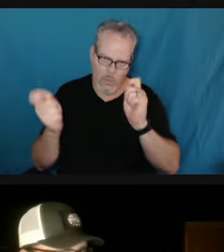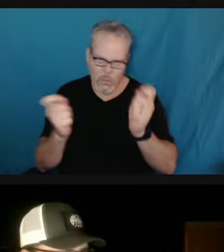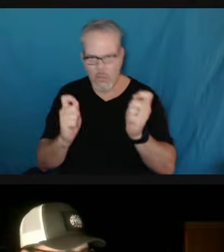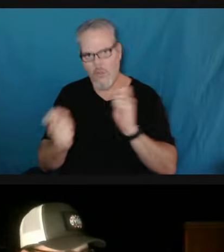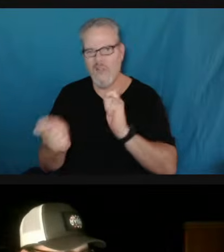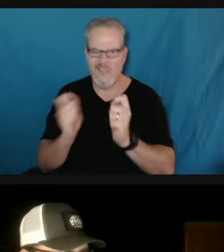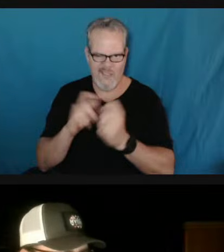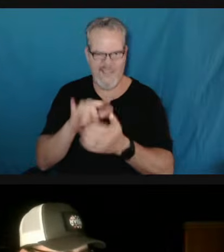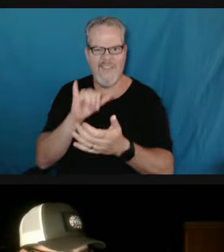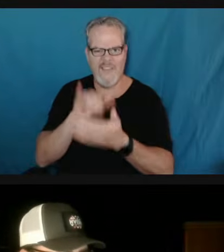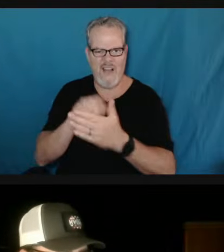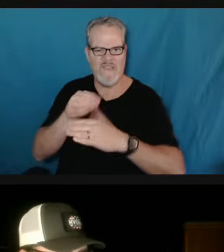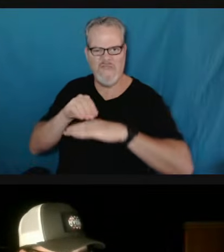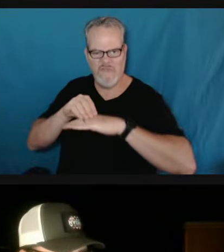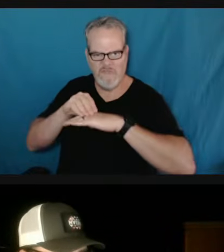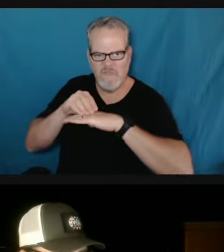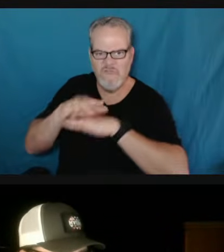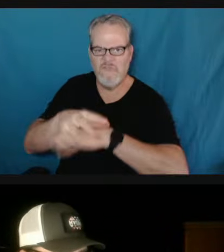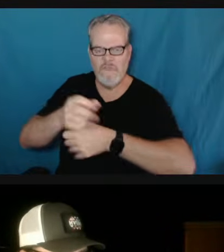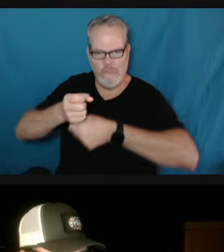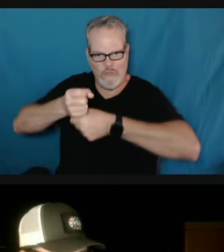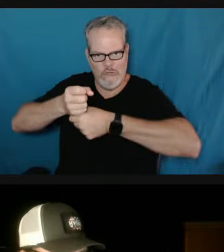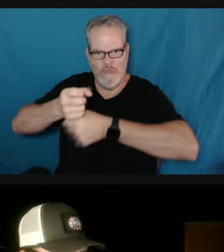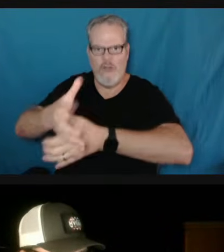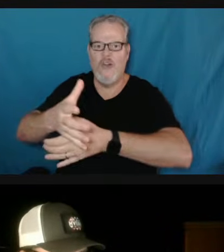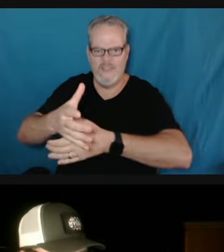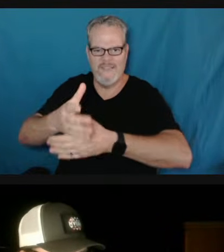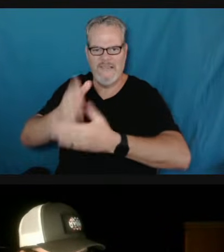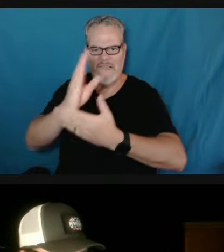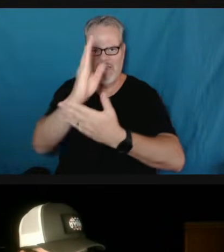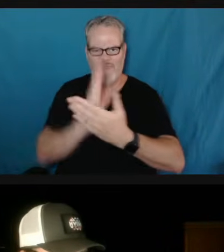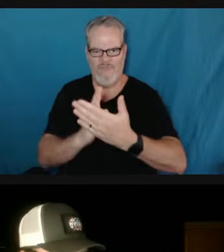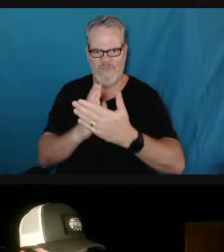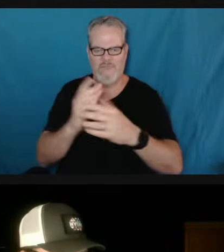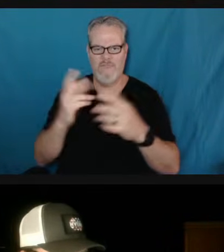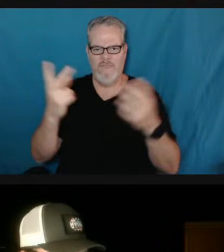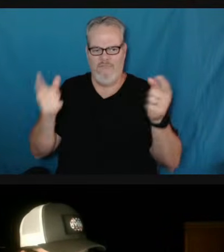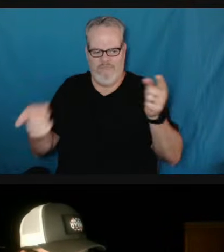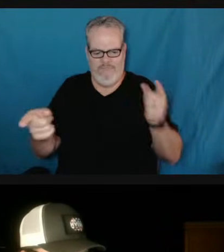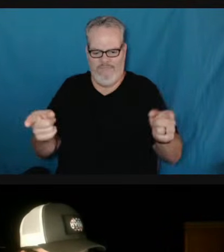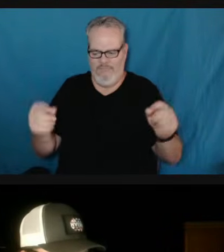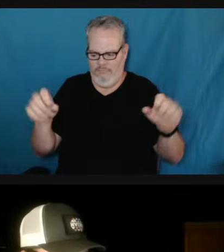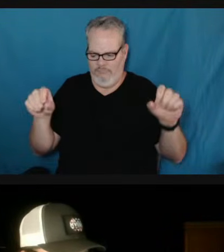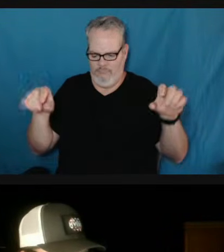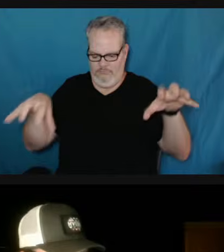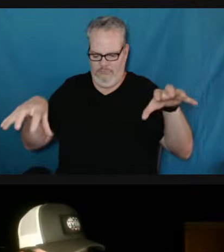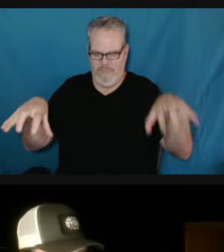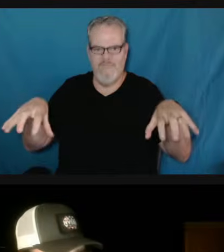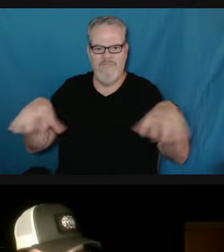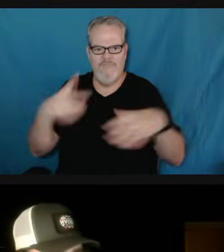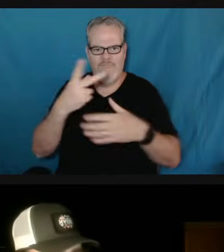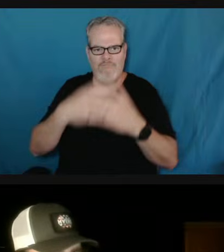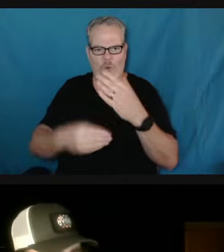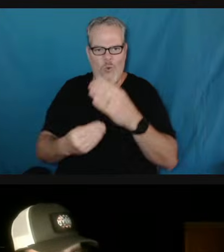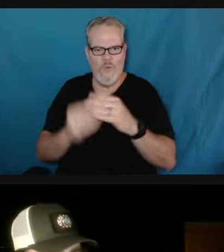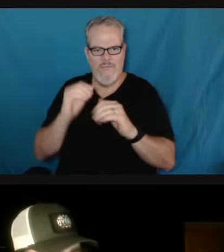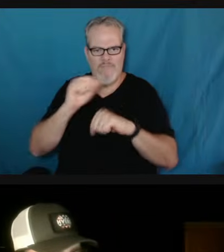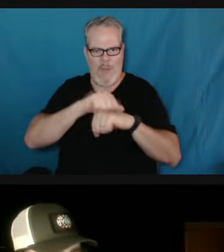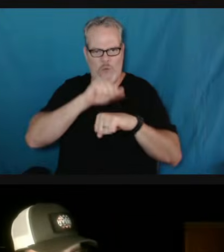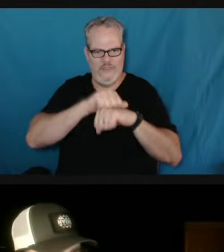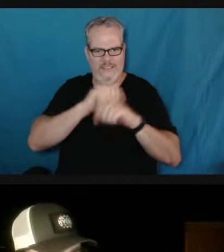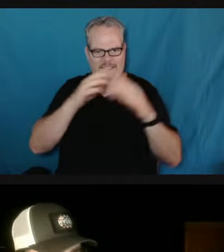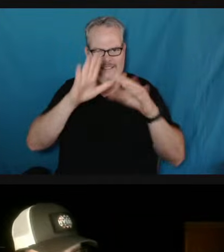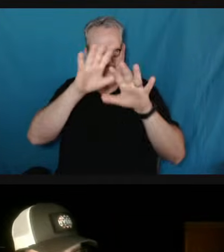change of force between the two mountains here in between. So that's more or less what we've got going on with the earthquakes.